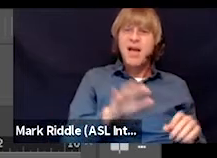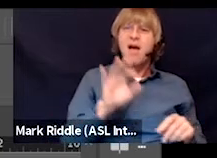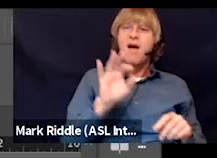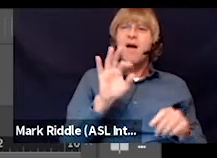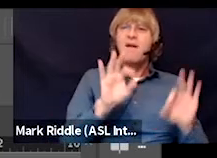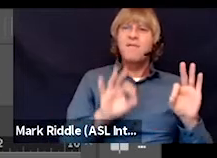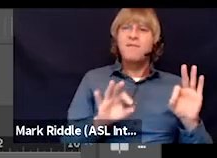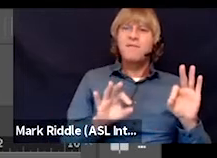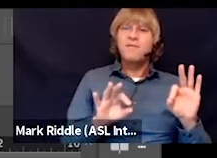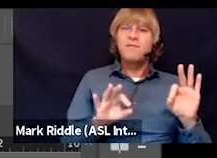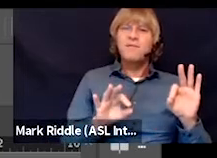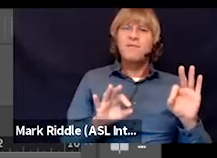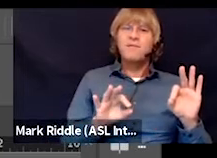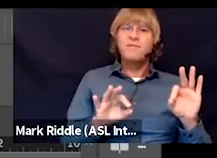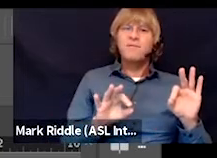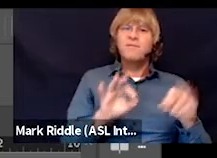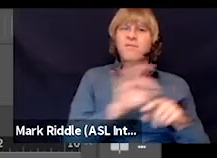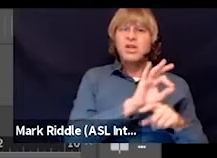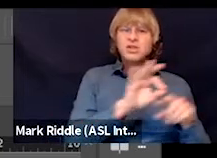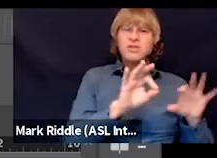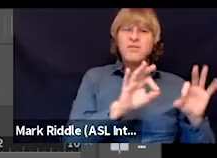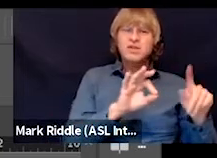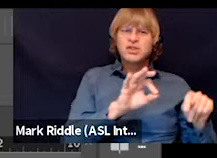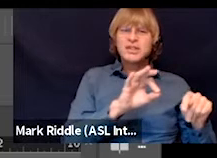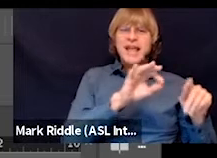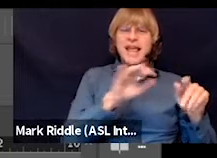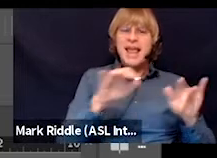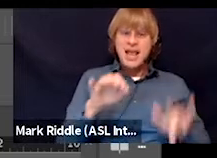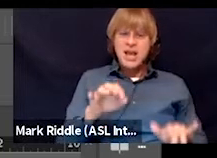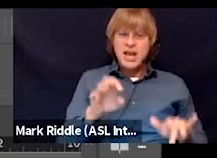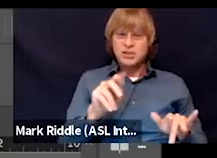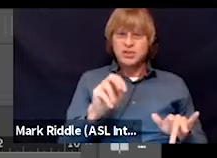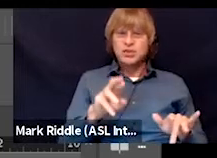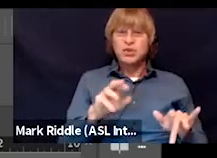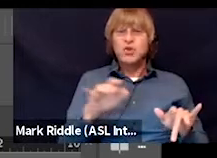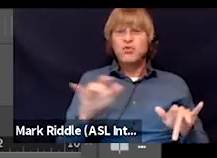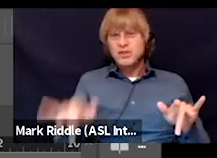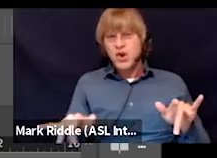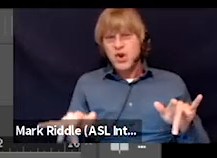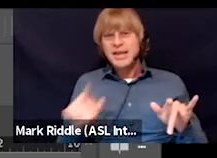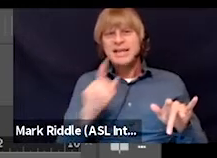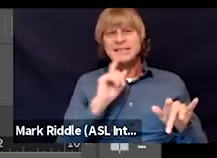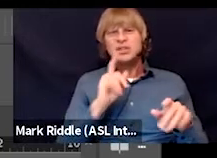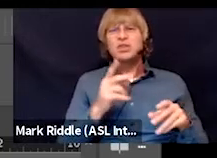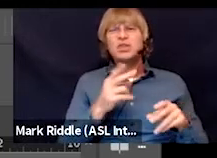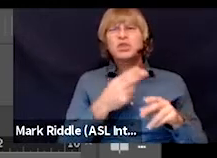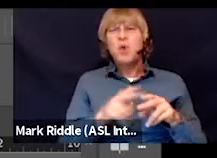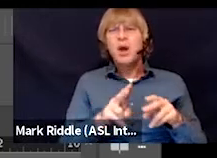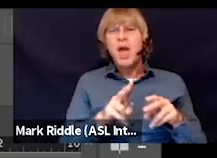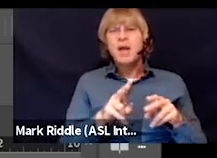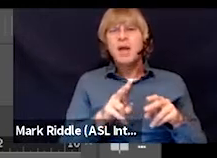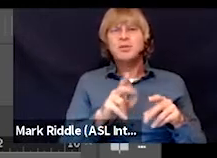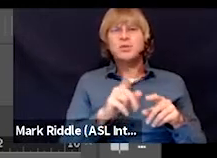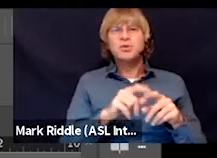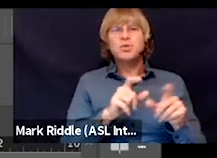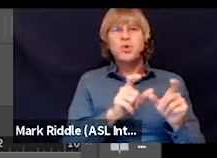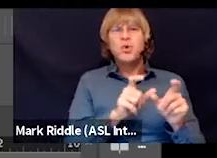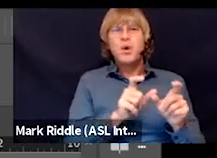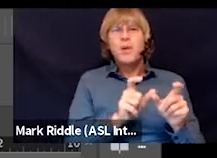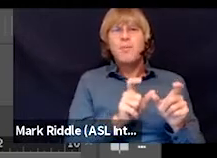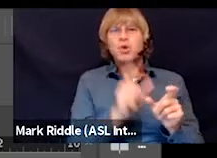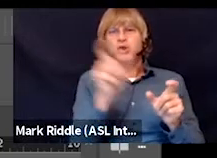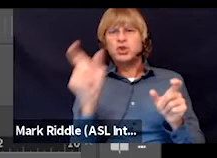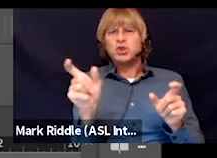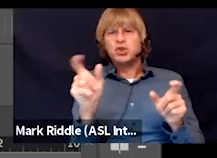function return. Function enter or return is your shortcut to push something